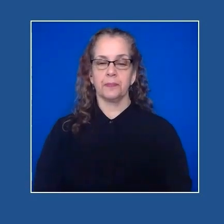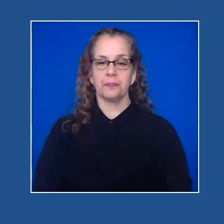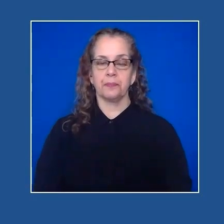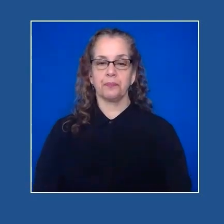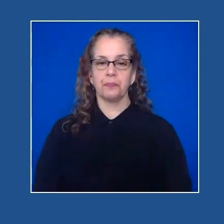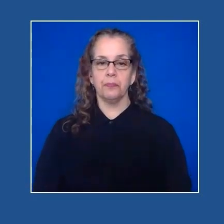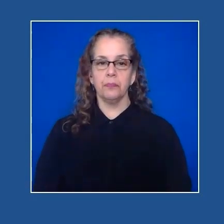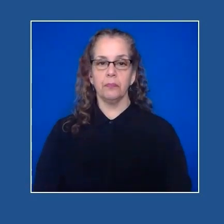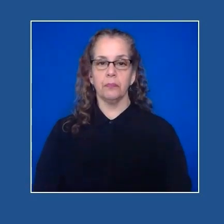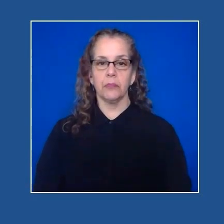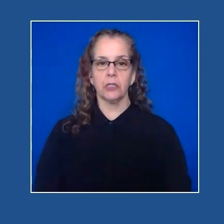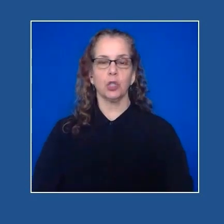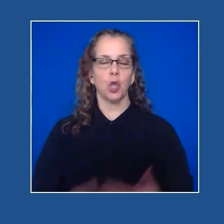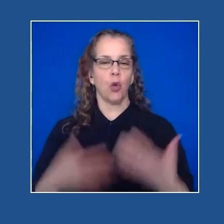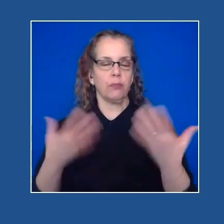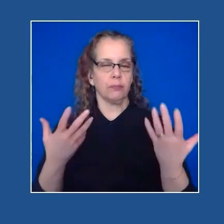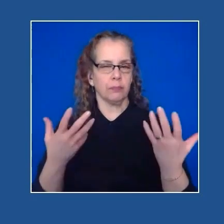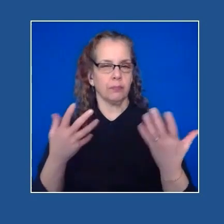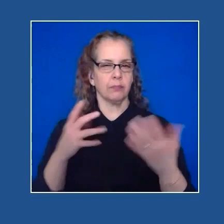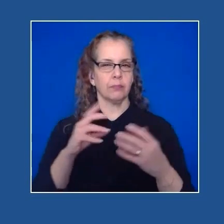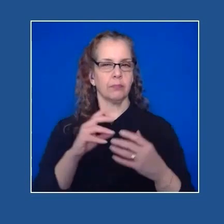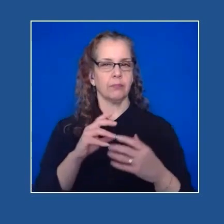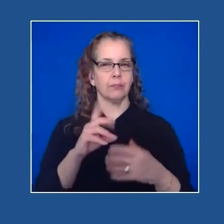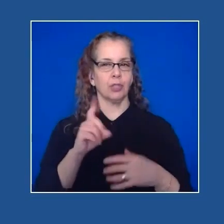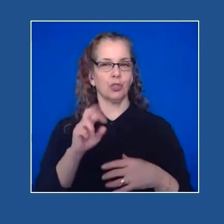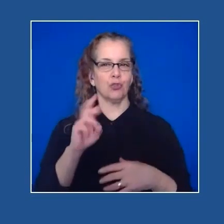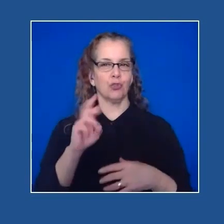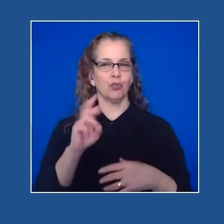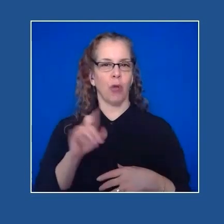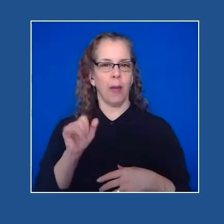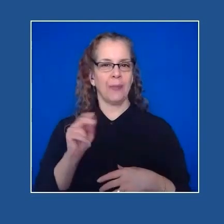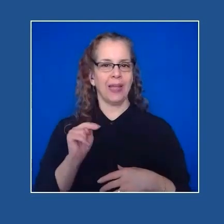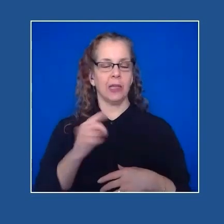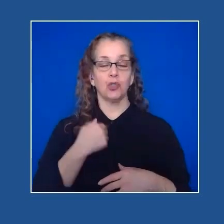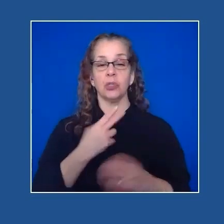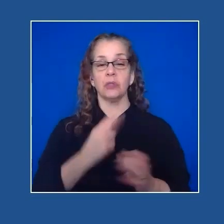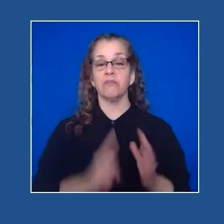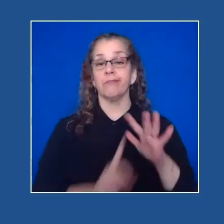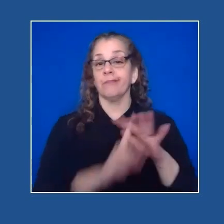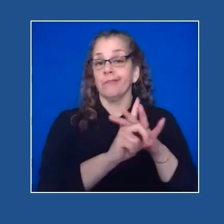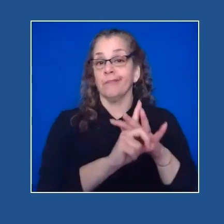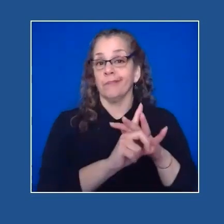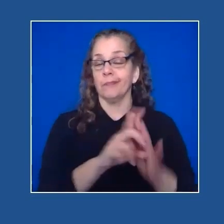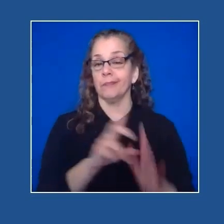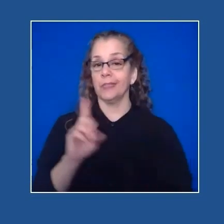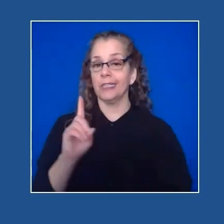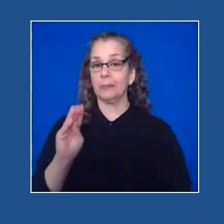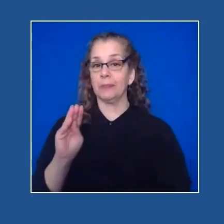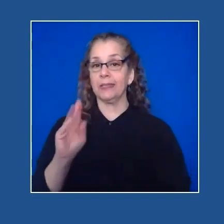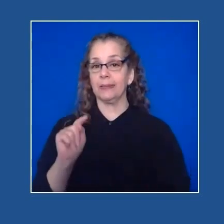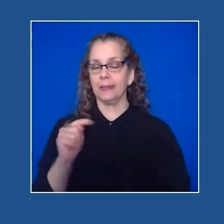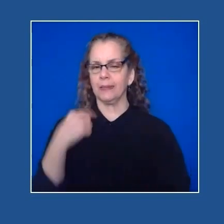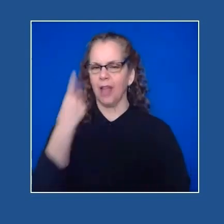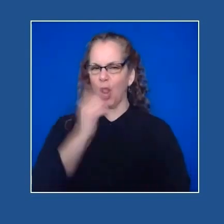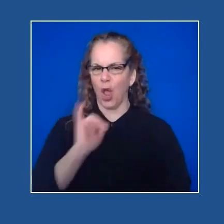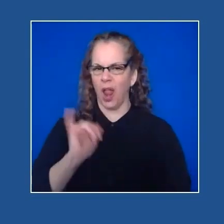So what did this actually look like? So we were working with veterans who belong from those two